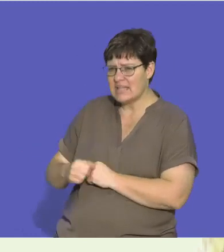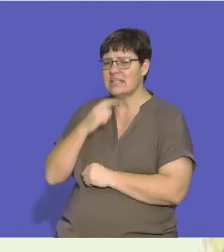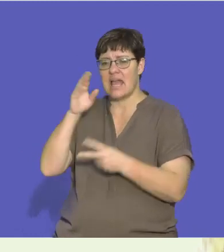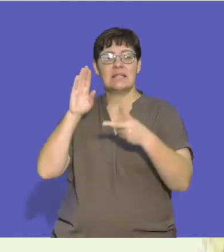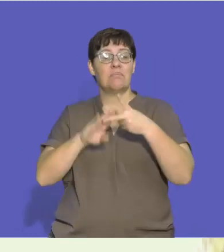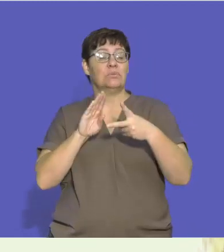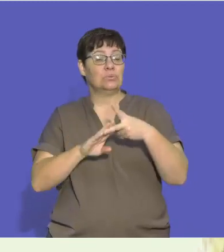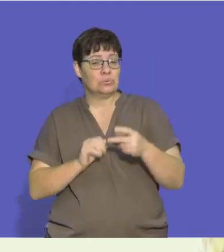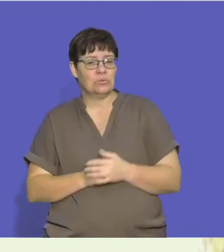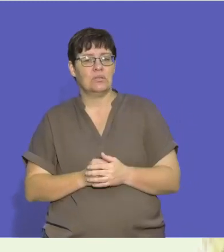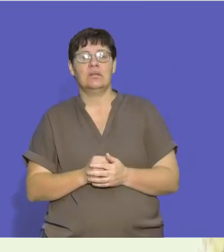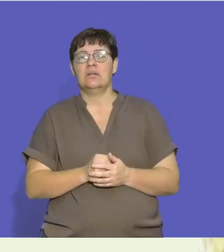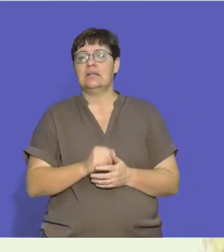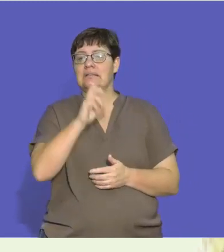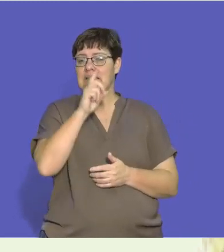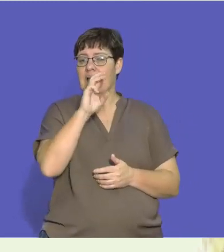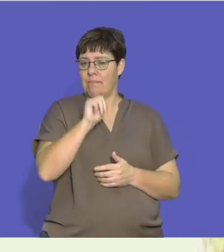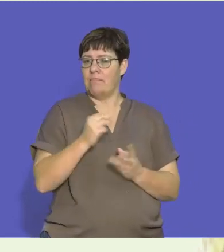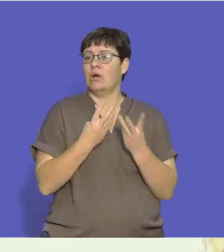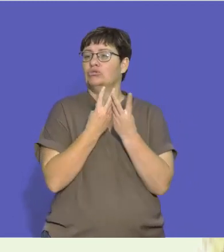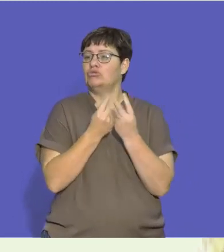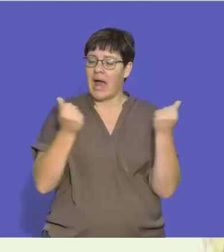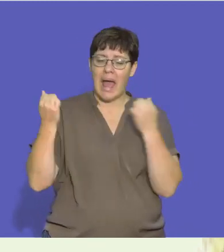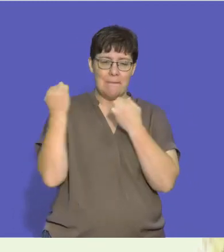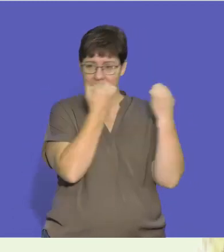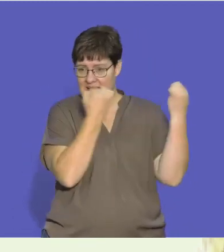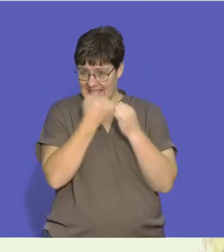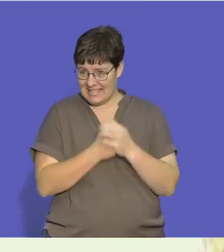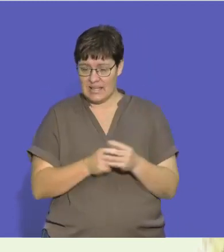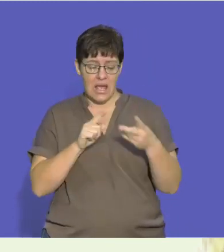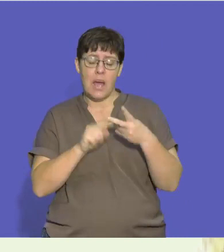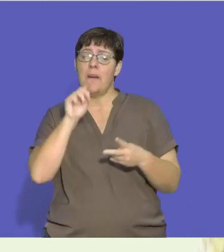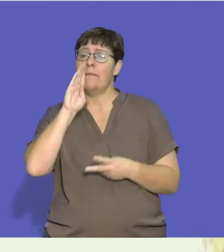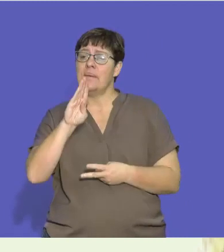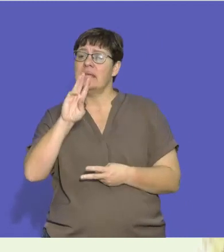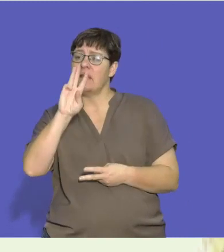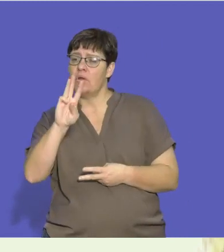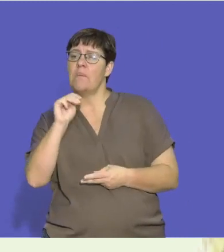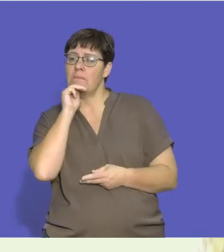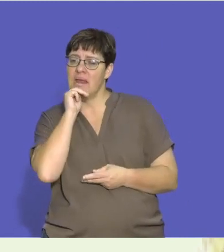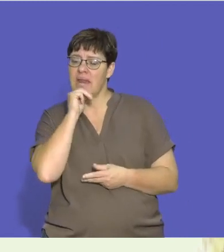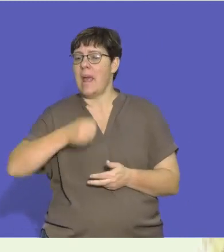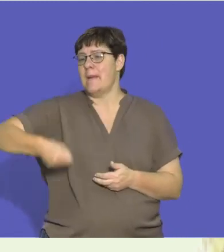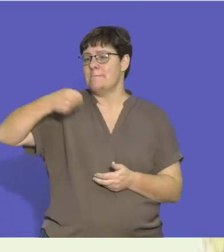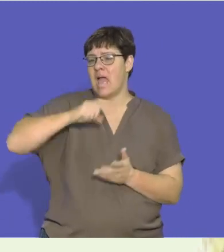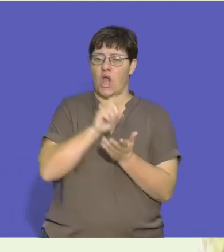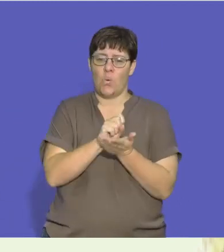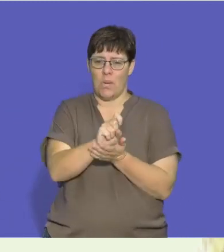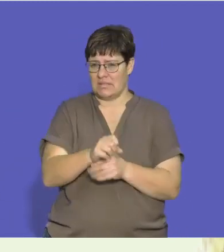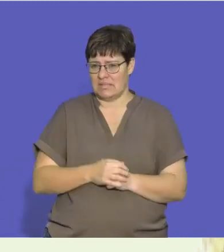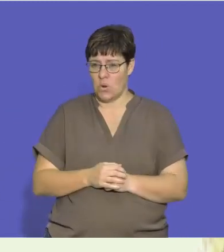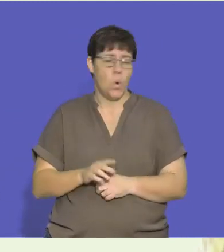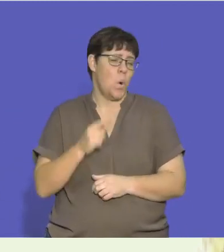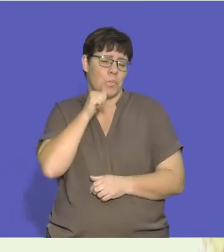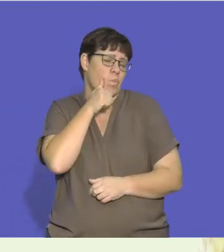number 2. DM means dried millies and BW means bag of worms. There's